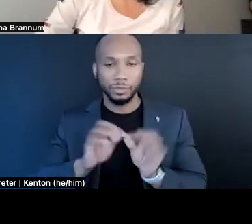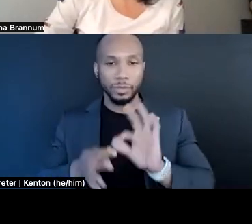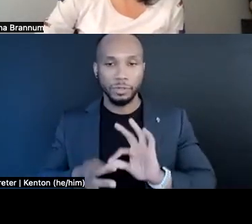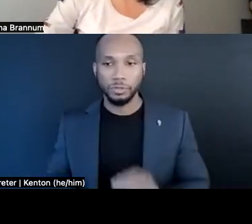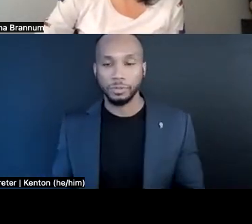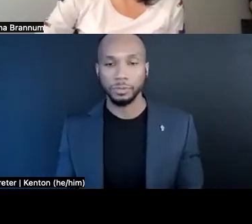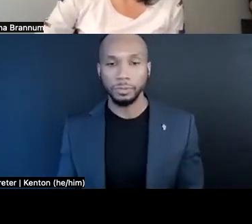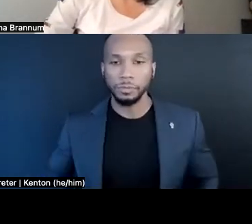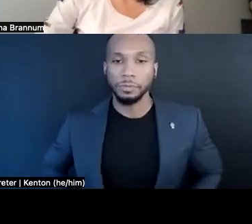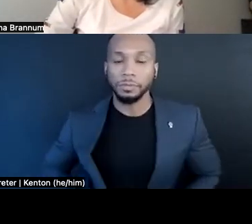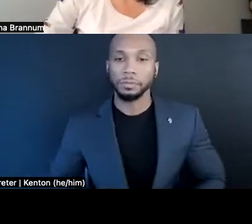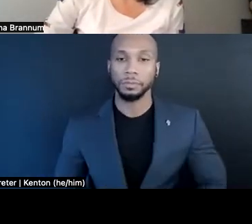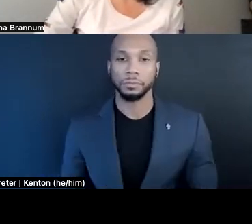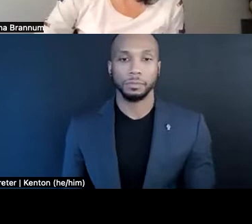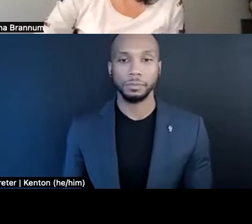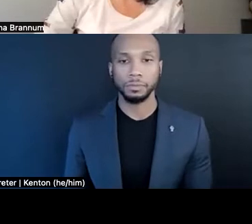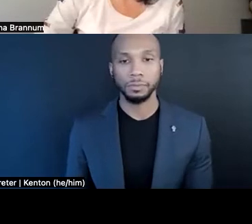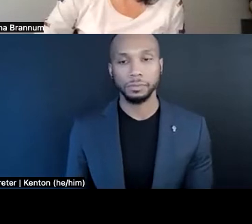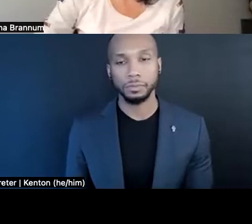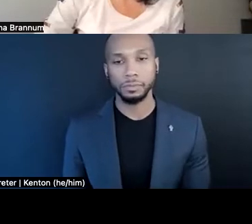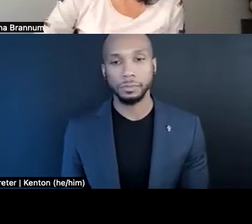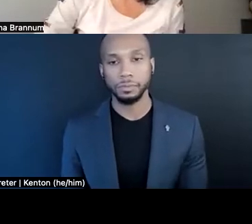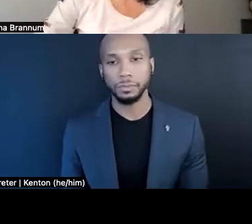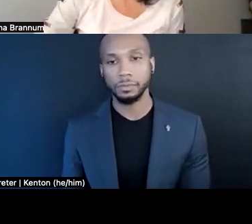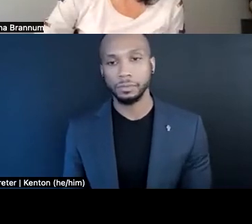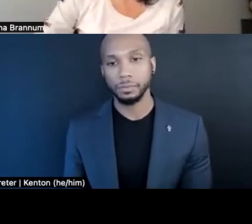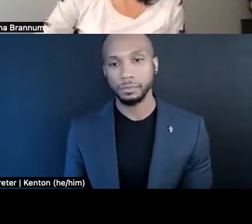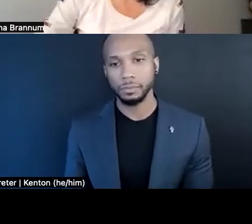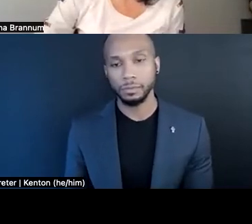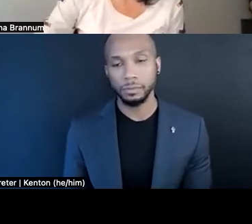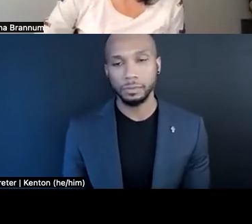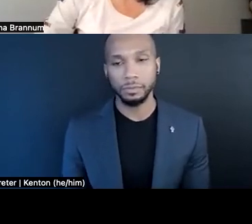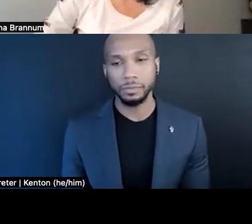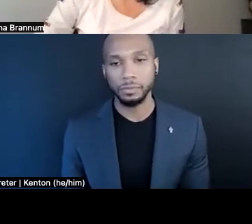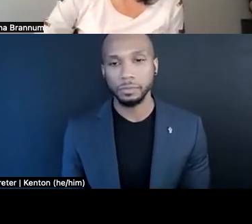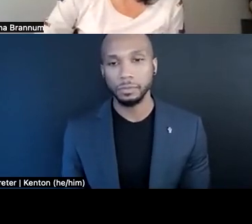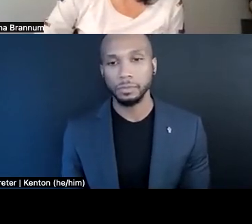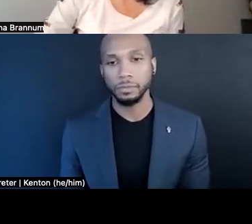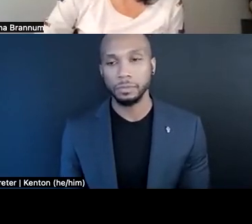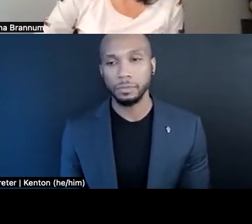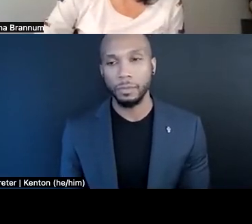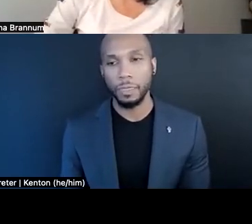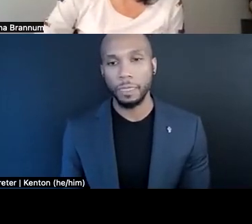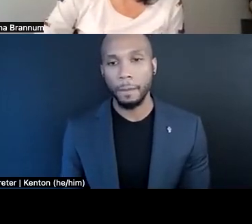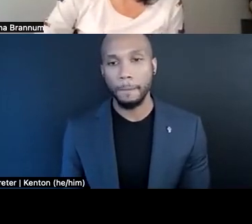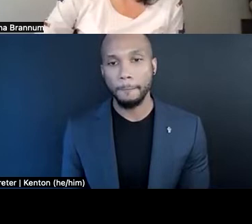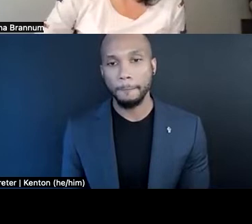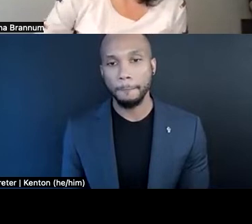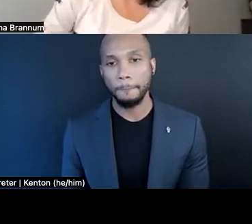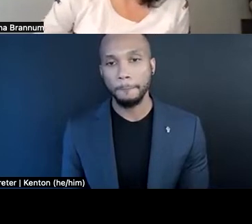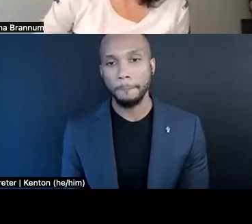a María, creo. Hay mucho por hablar de las pluralidades y